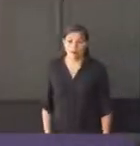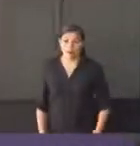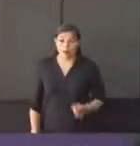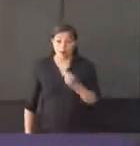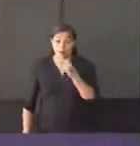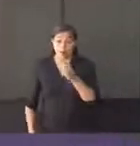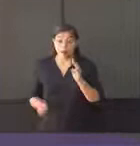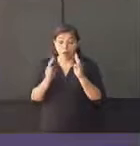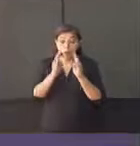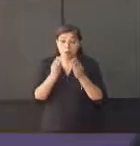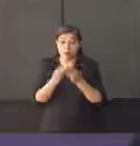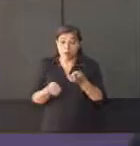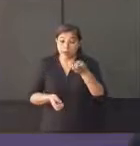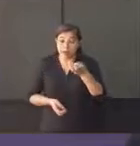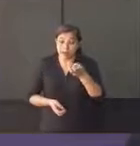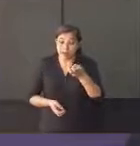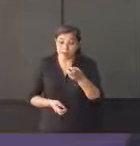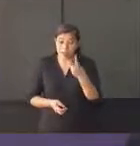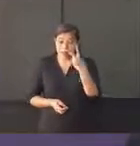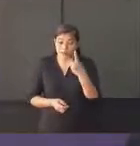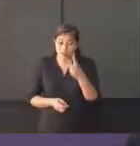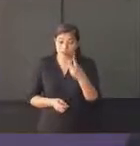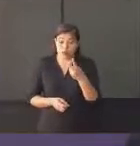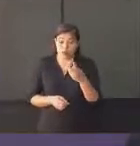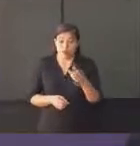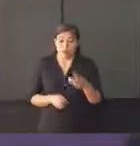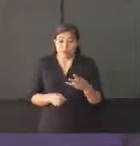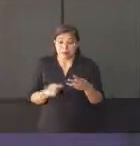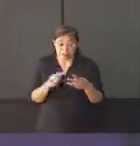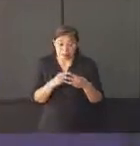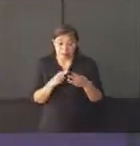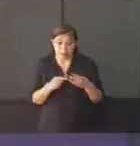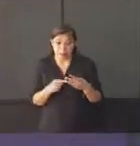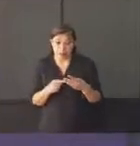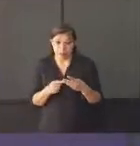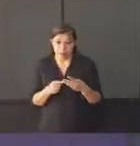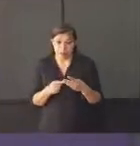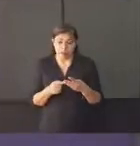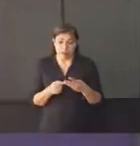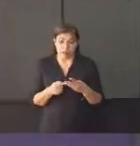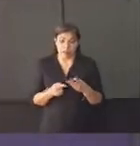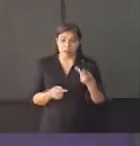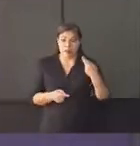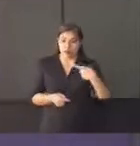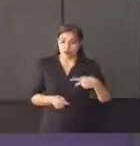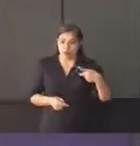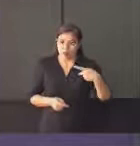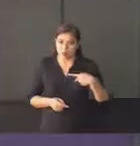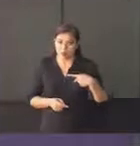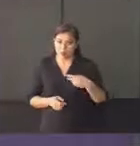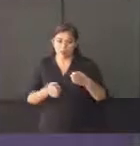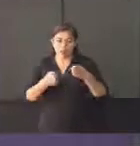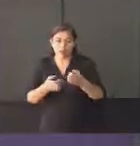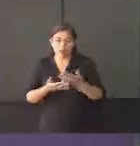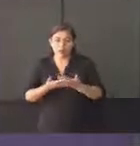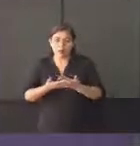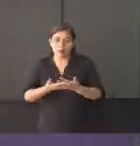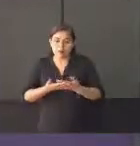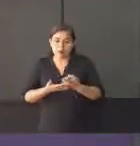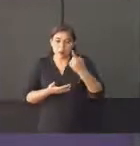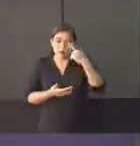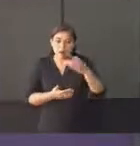serious problem of organized crime. And right now, 2/3 of the